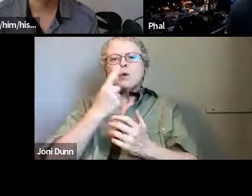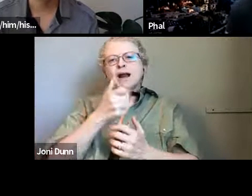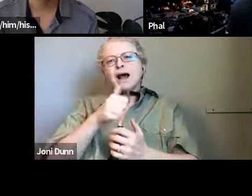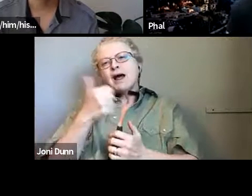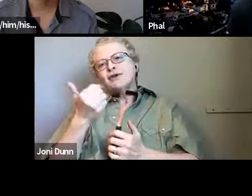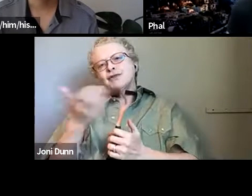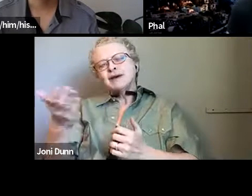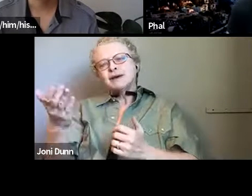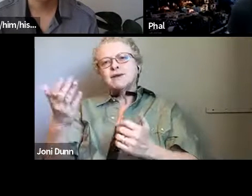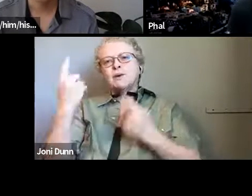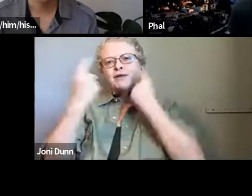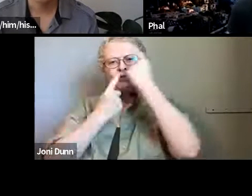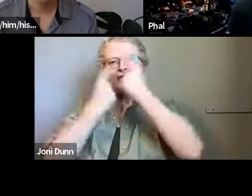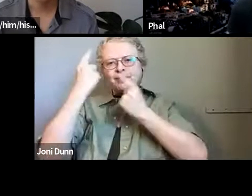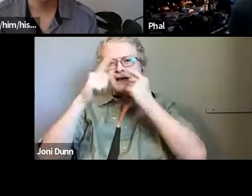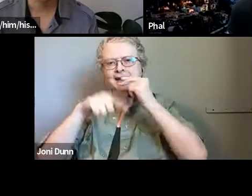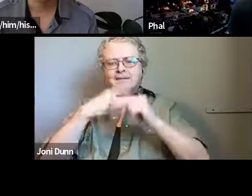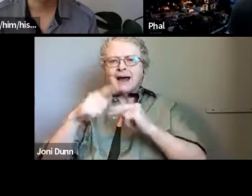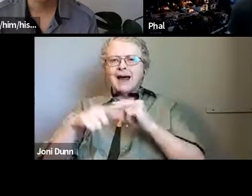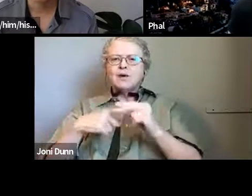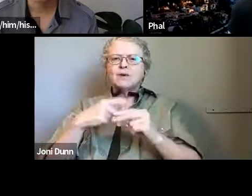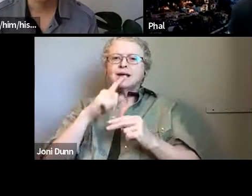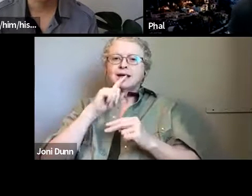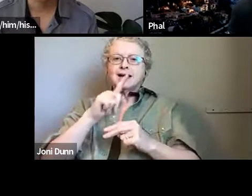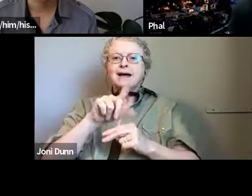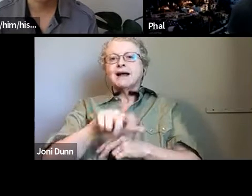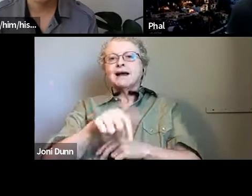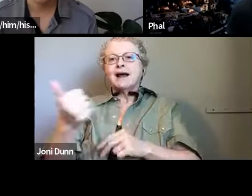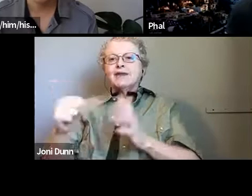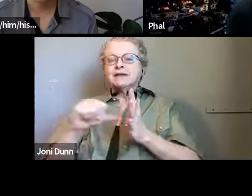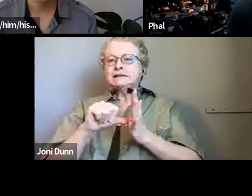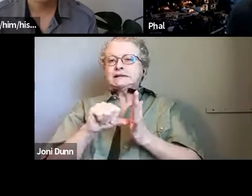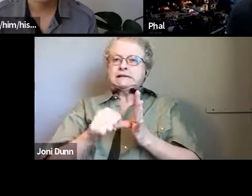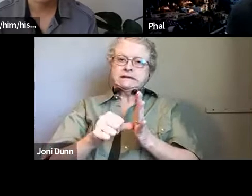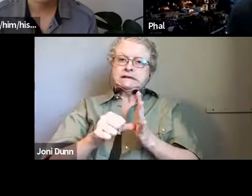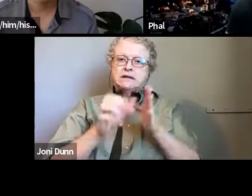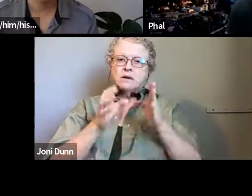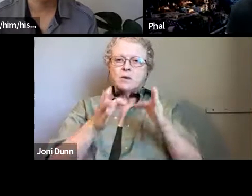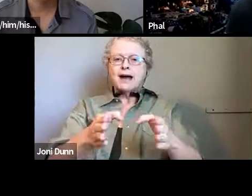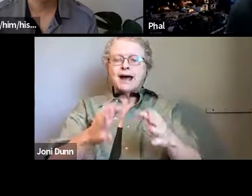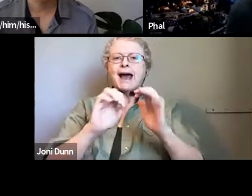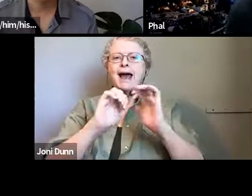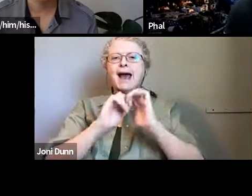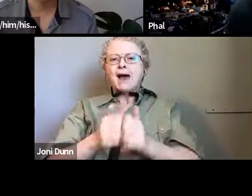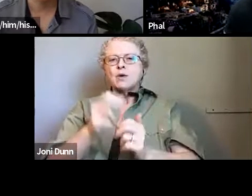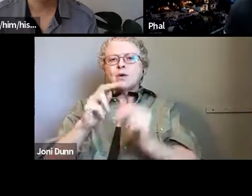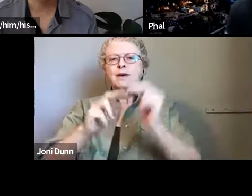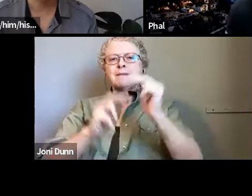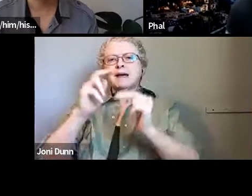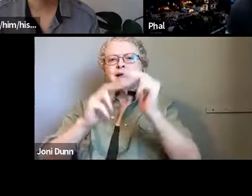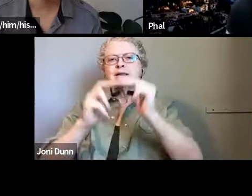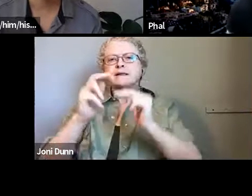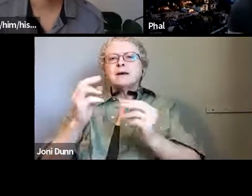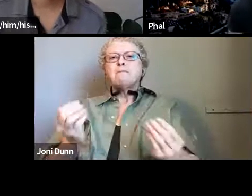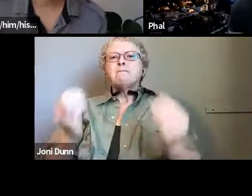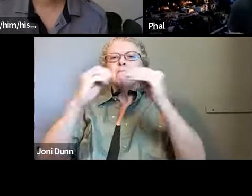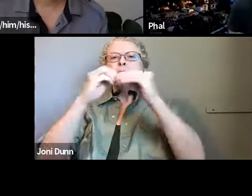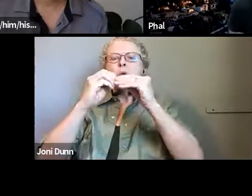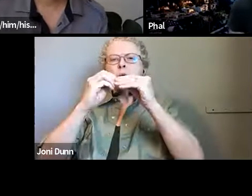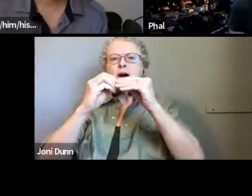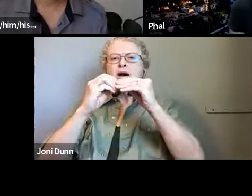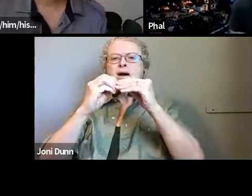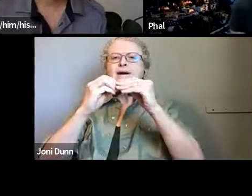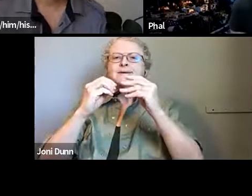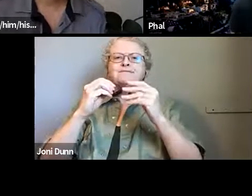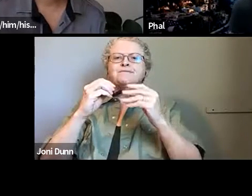about in a really pressing way, right, is how do we build more transnationally and looking to a larger criticism